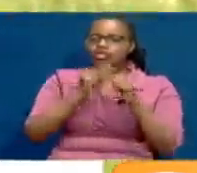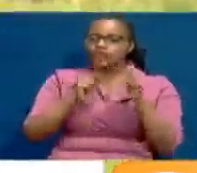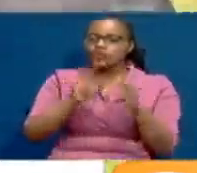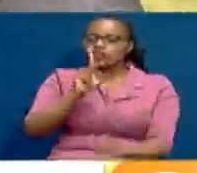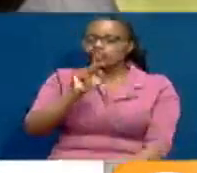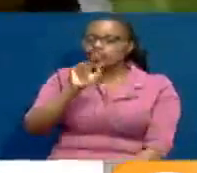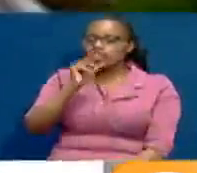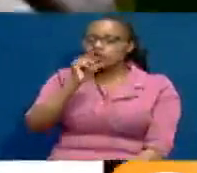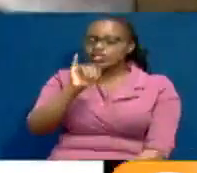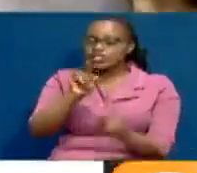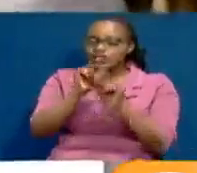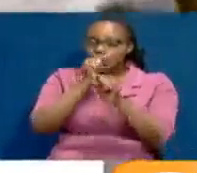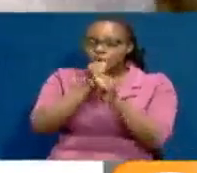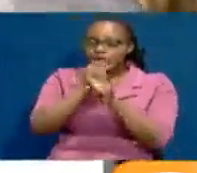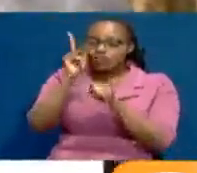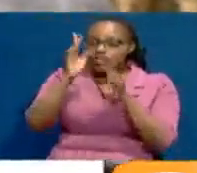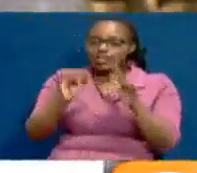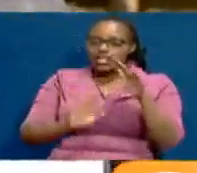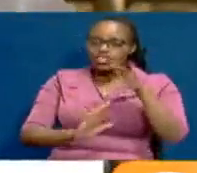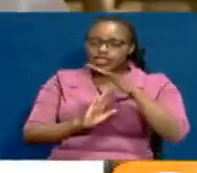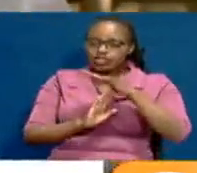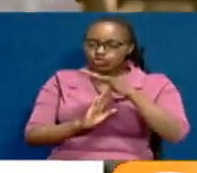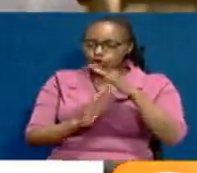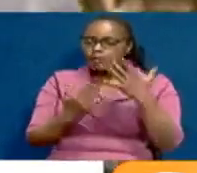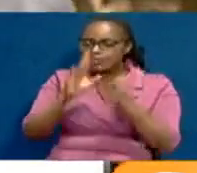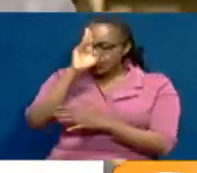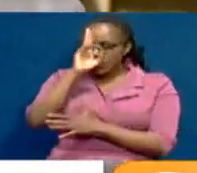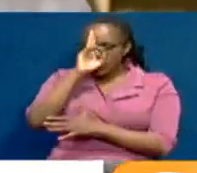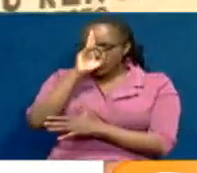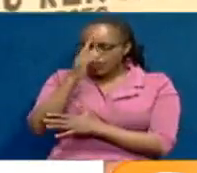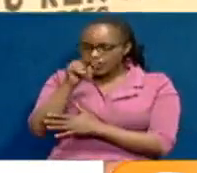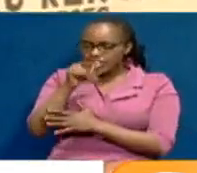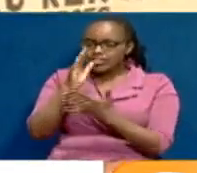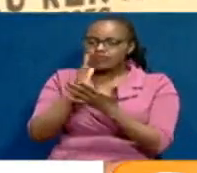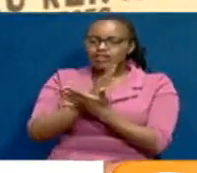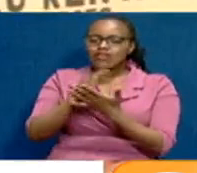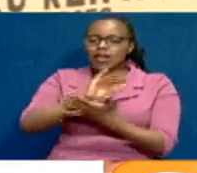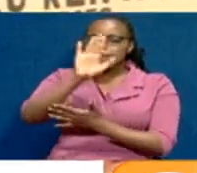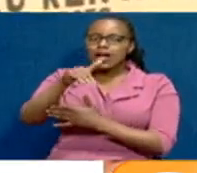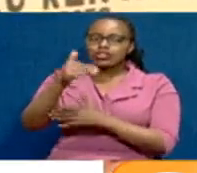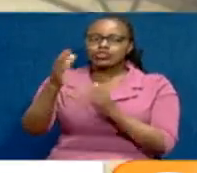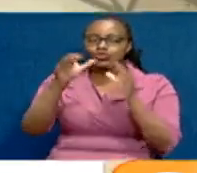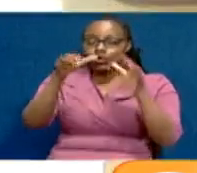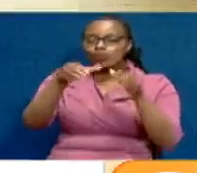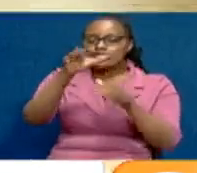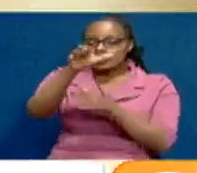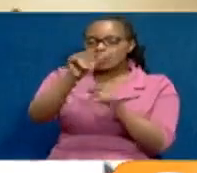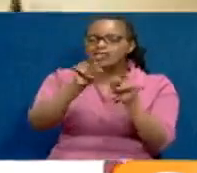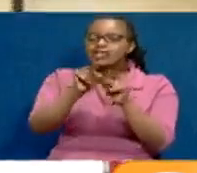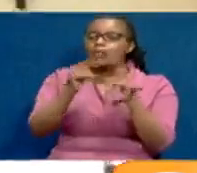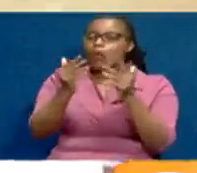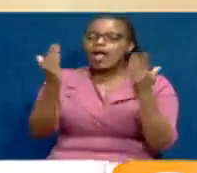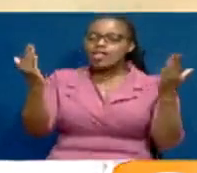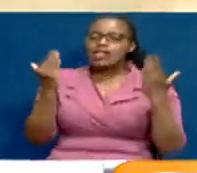Kinoti, has not only served Kenyans as a top cop at the directorate, but also gave back to his community in Meru.